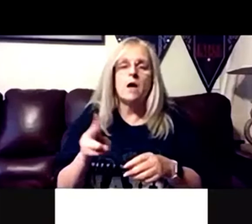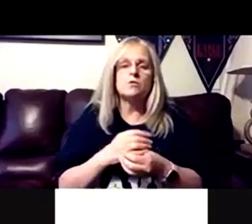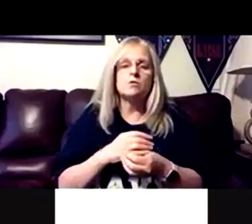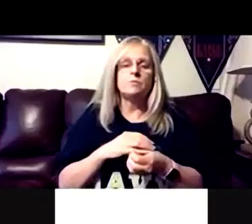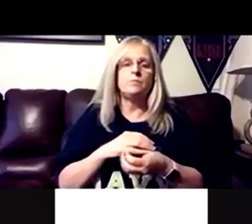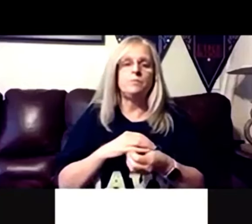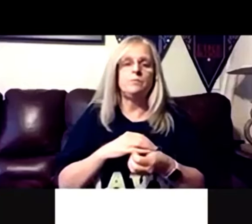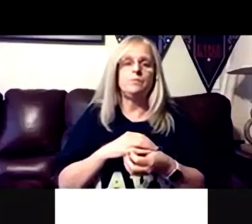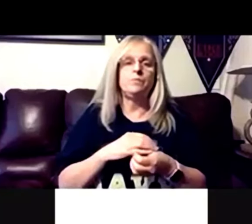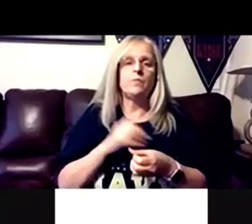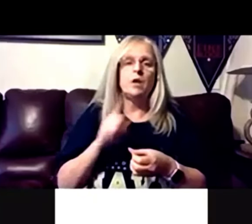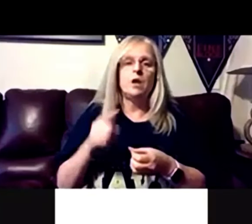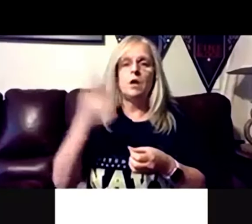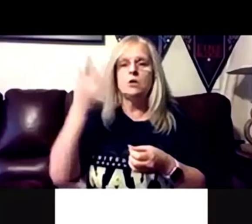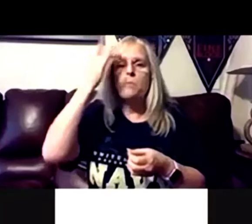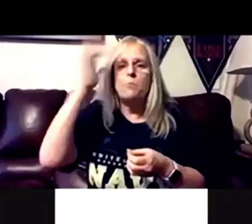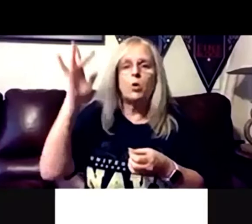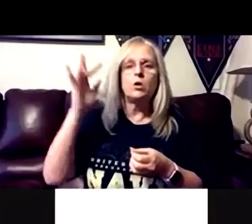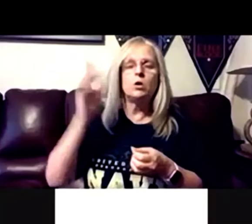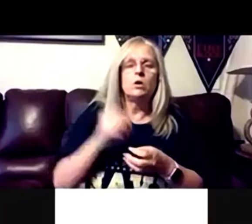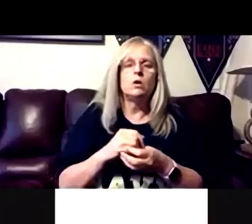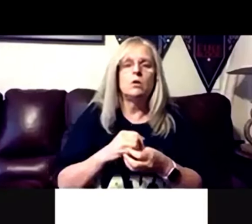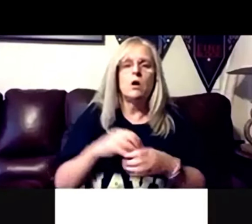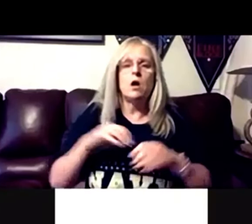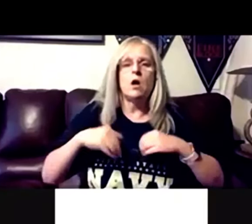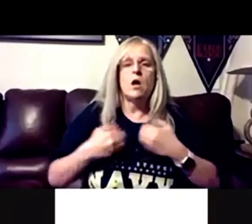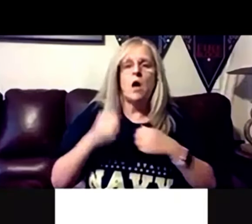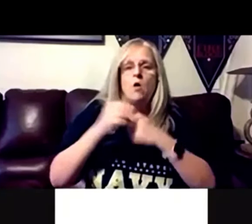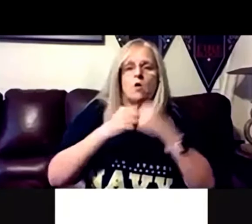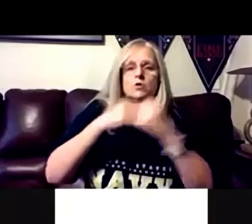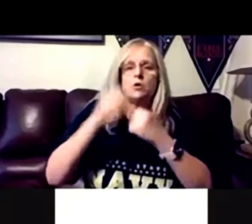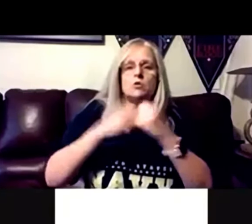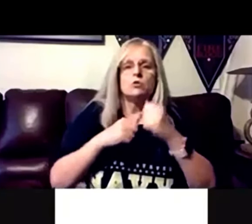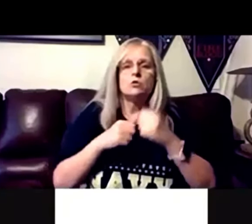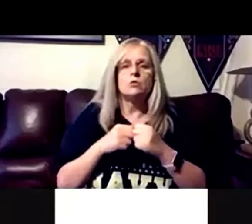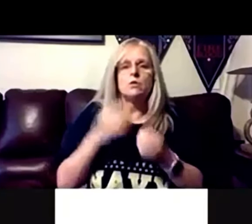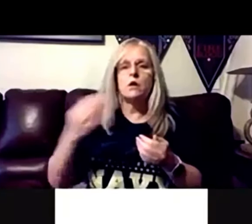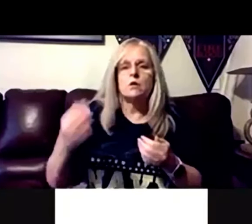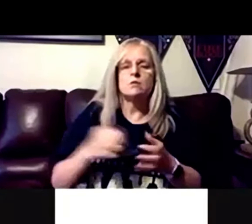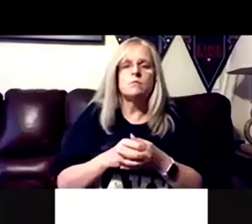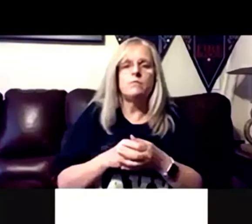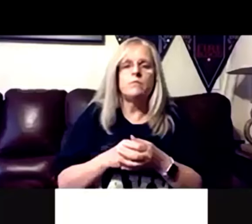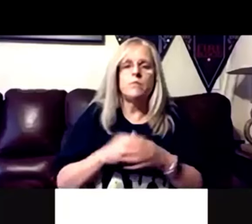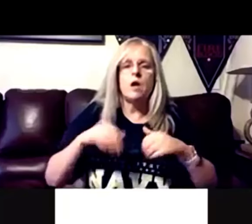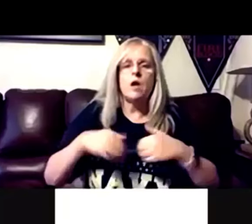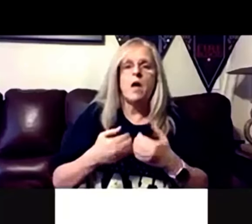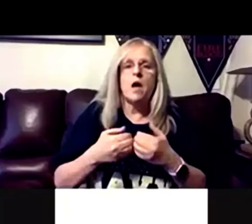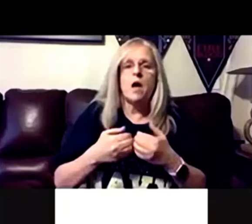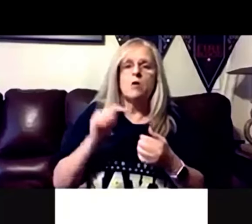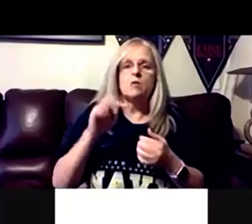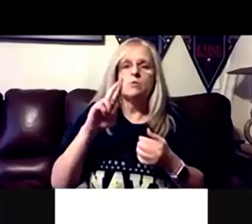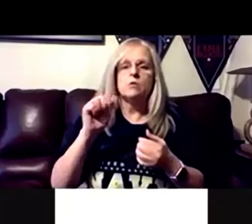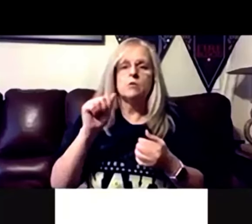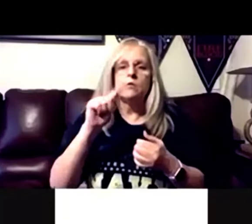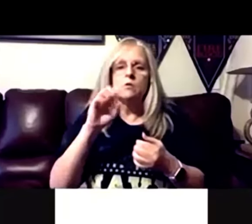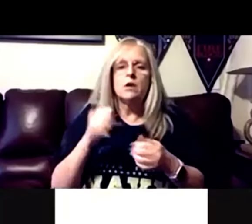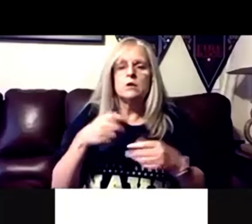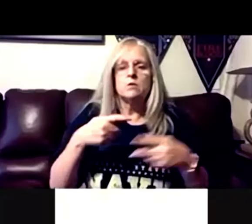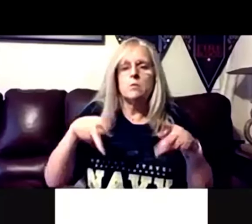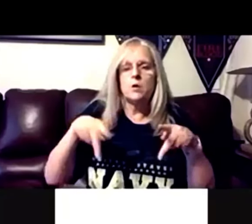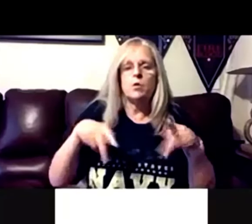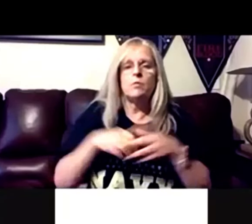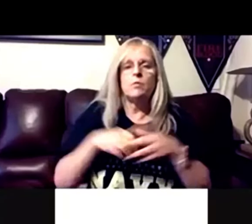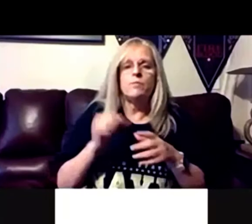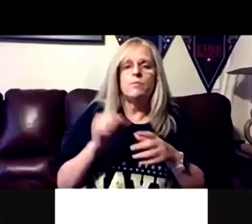he is just brilliant in how he structures things and how he treats people. And Ash